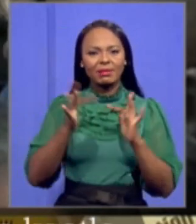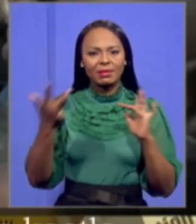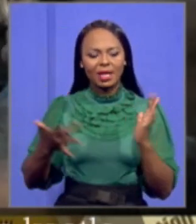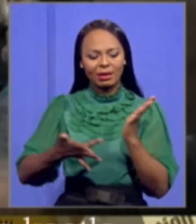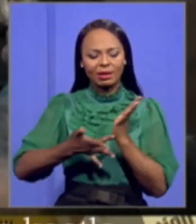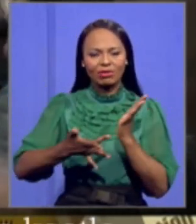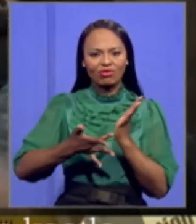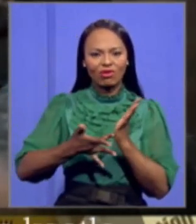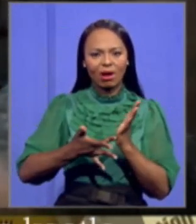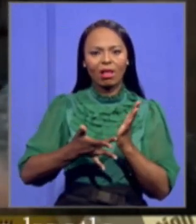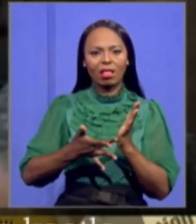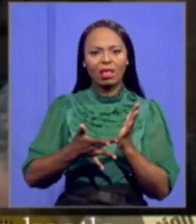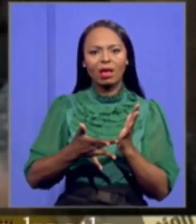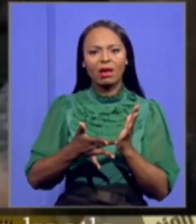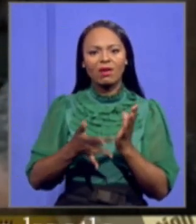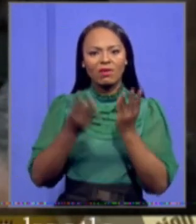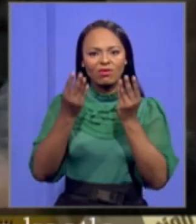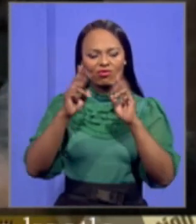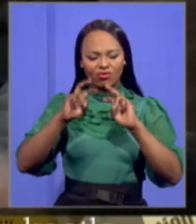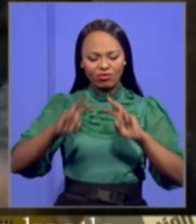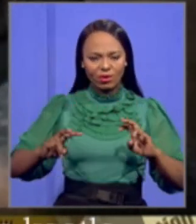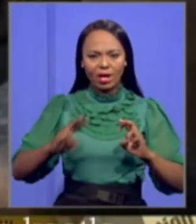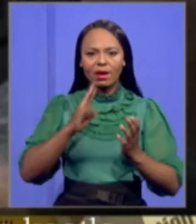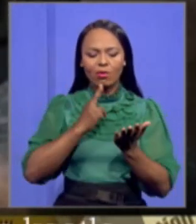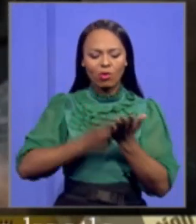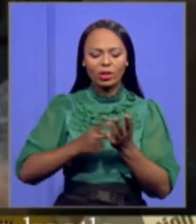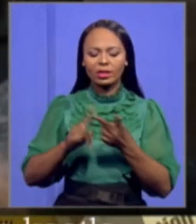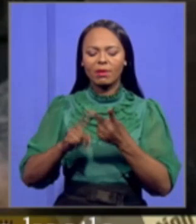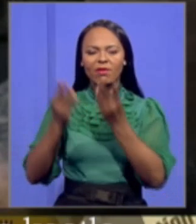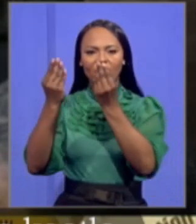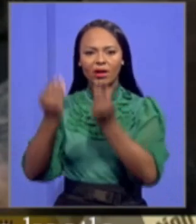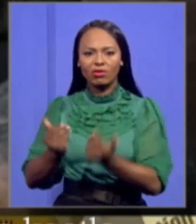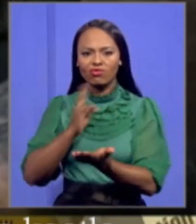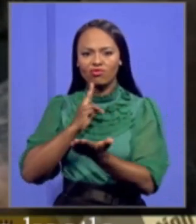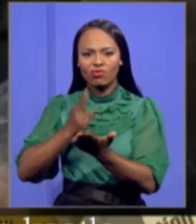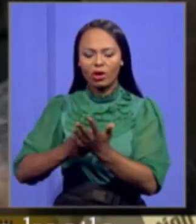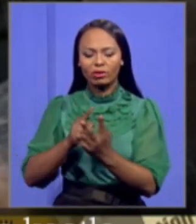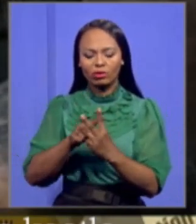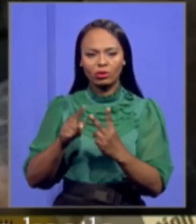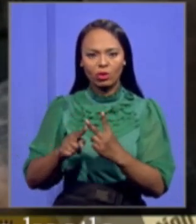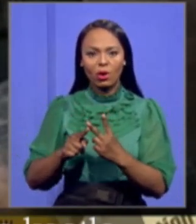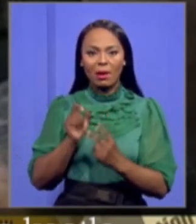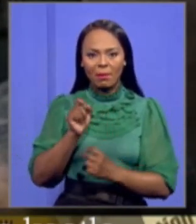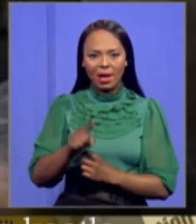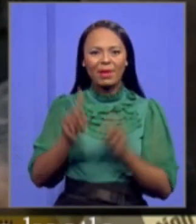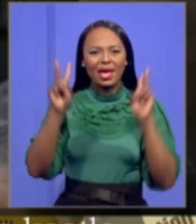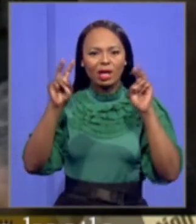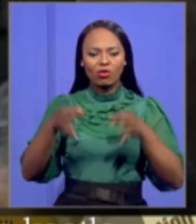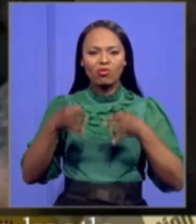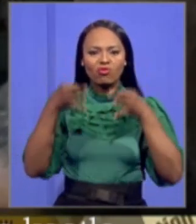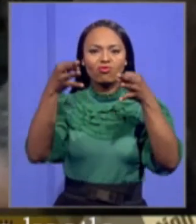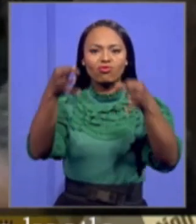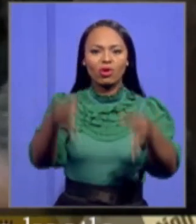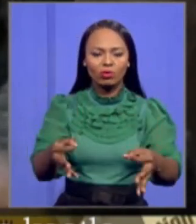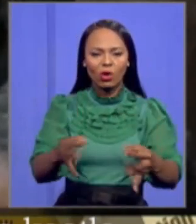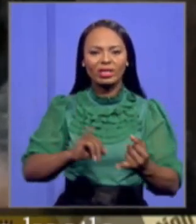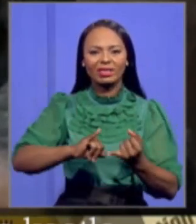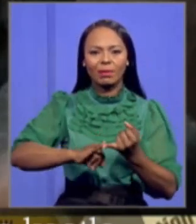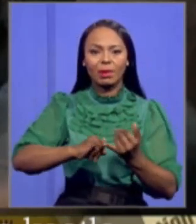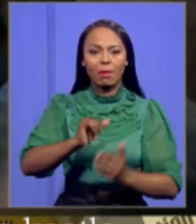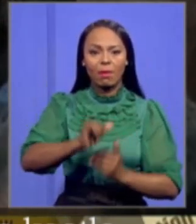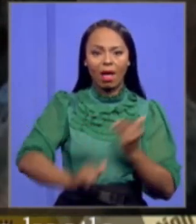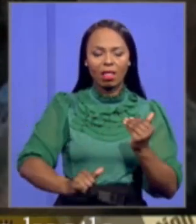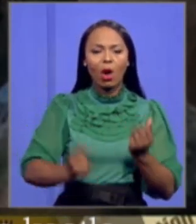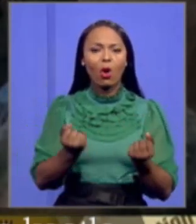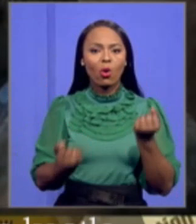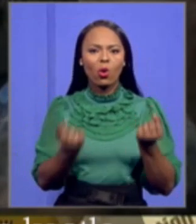a financial auditor's report. Matter was postponed to September, and the court then said